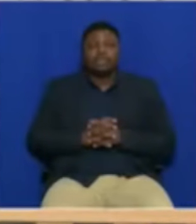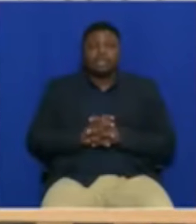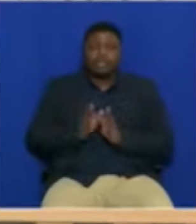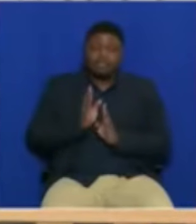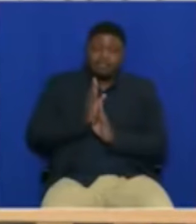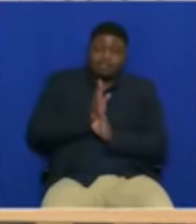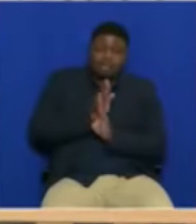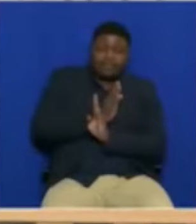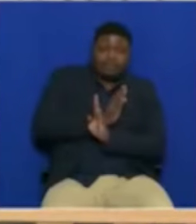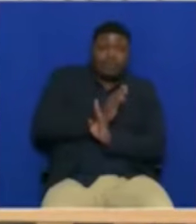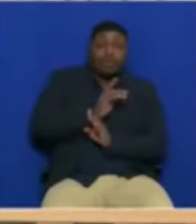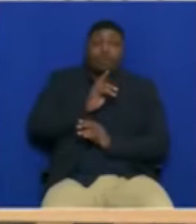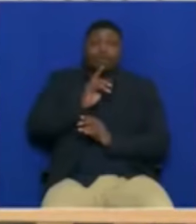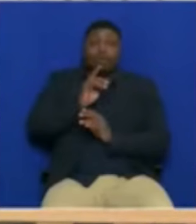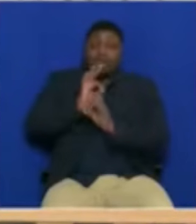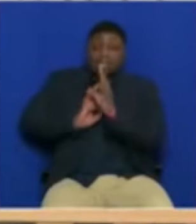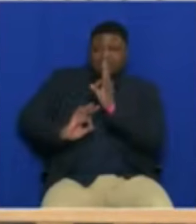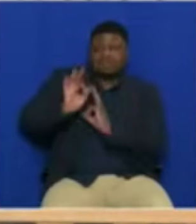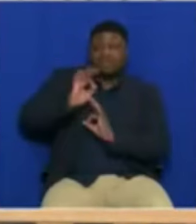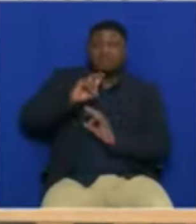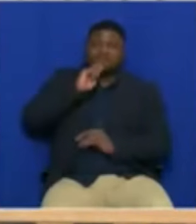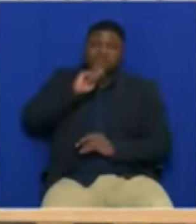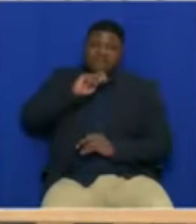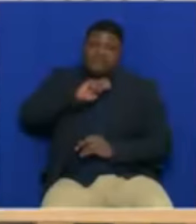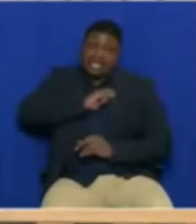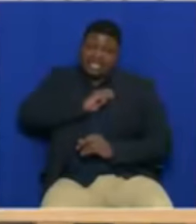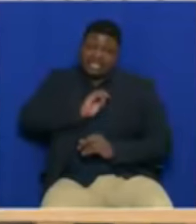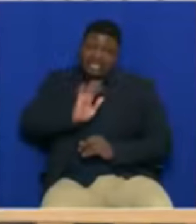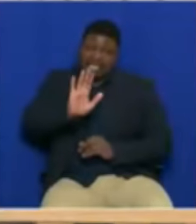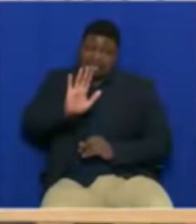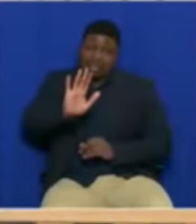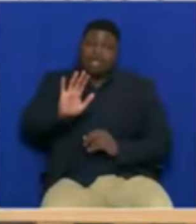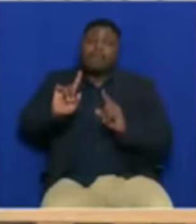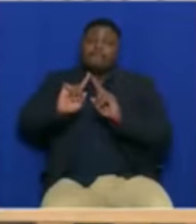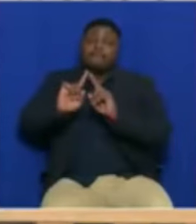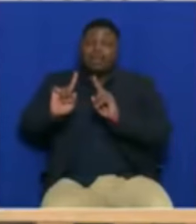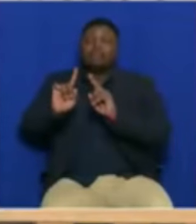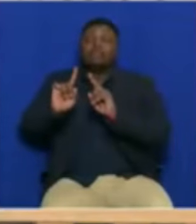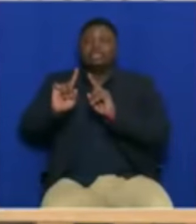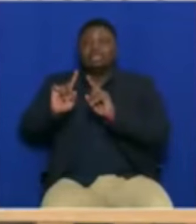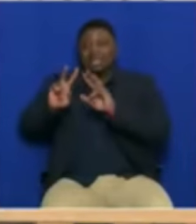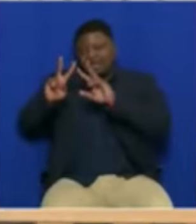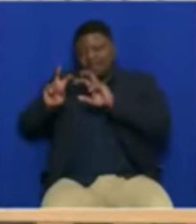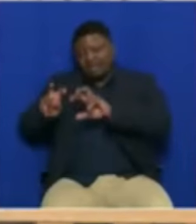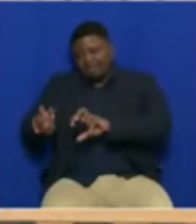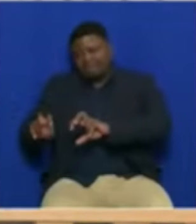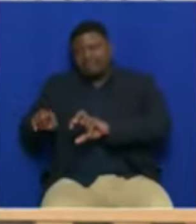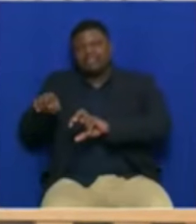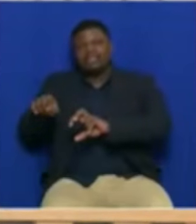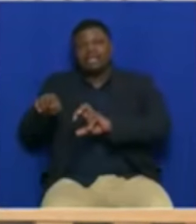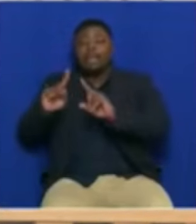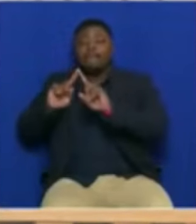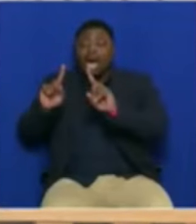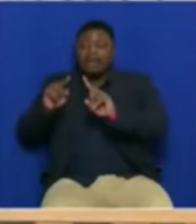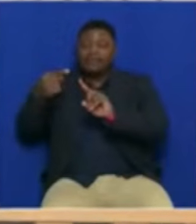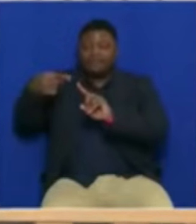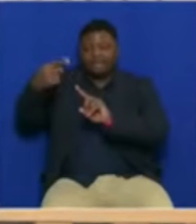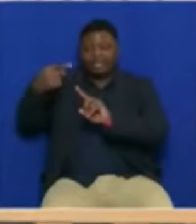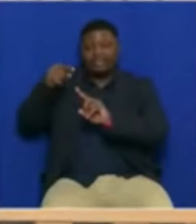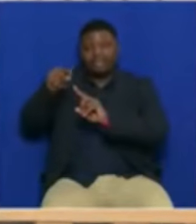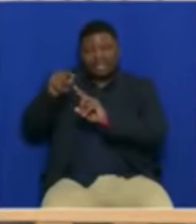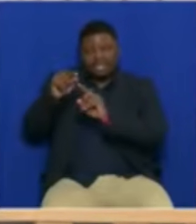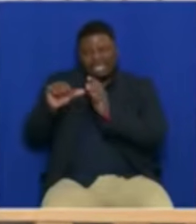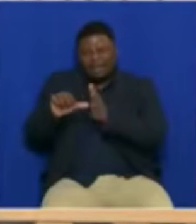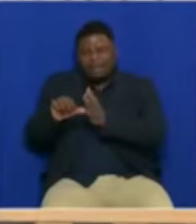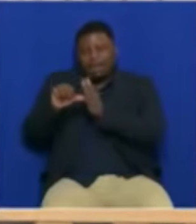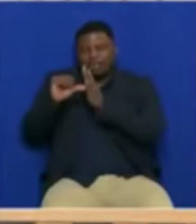justifying the investigation, let's work through this affidavit and highlight the key dates that are important that you want the